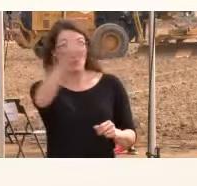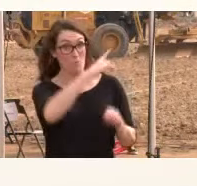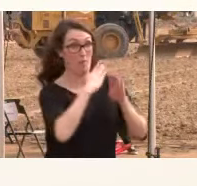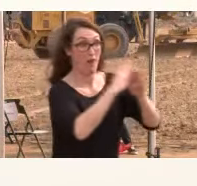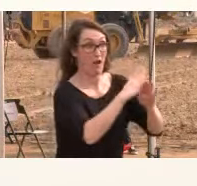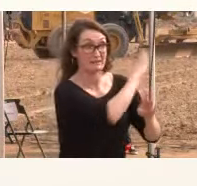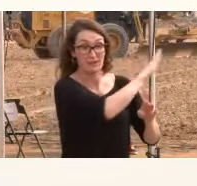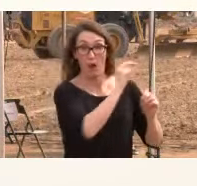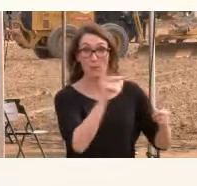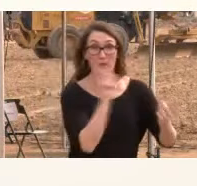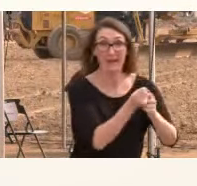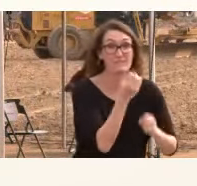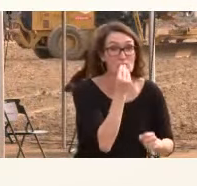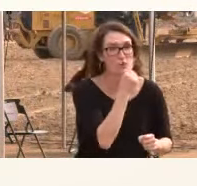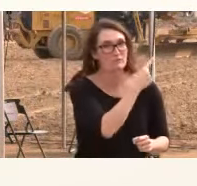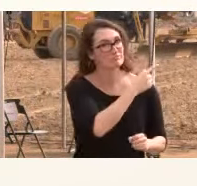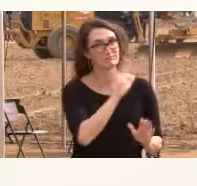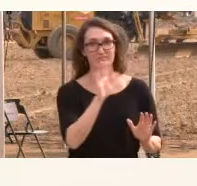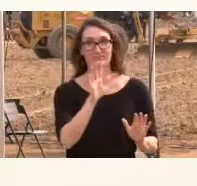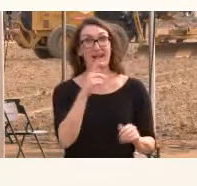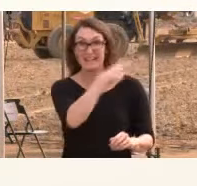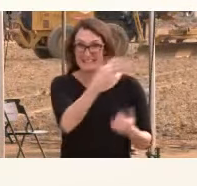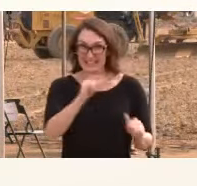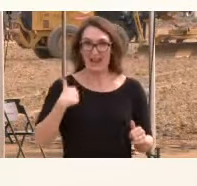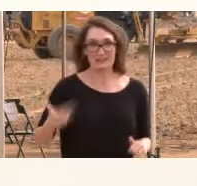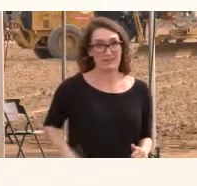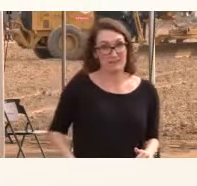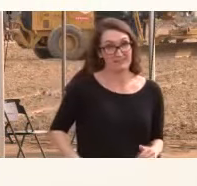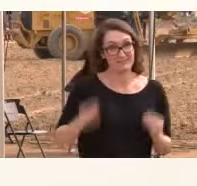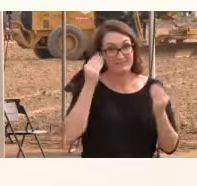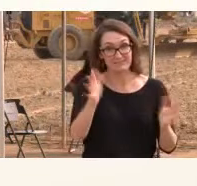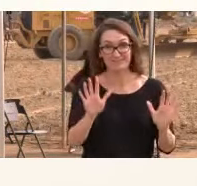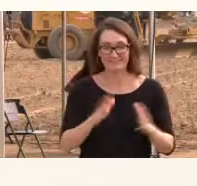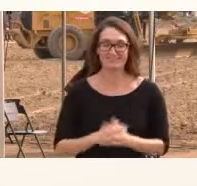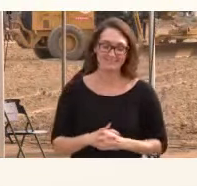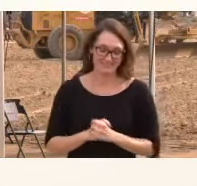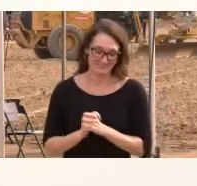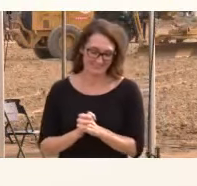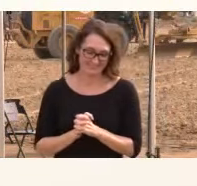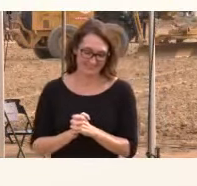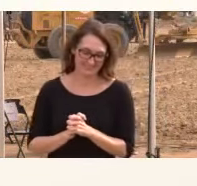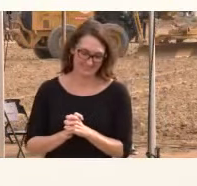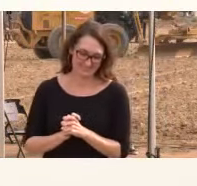trouble, especially since he still carries a weapon around.